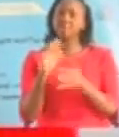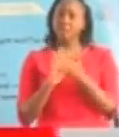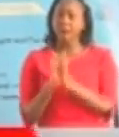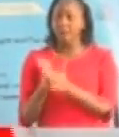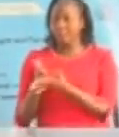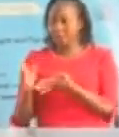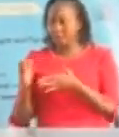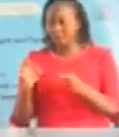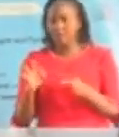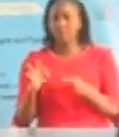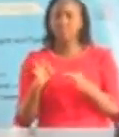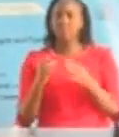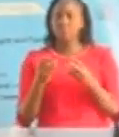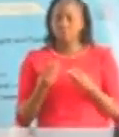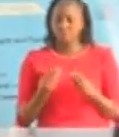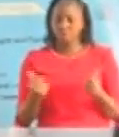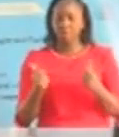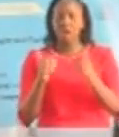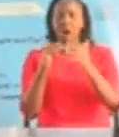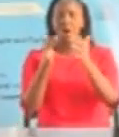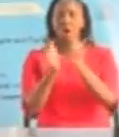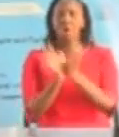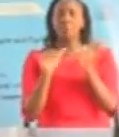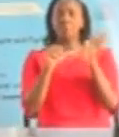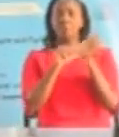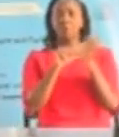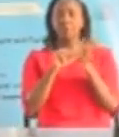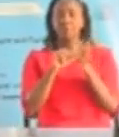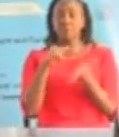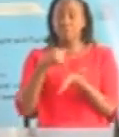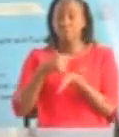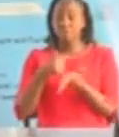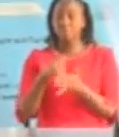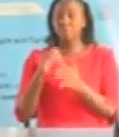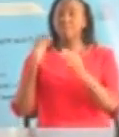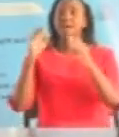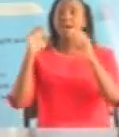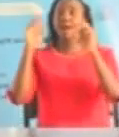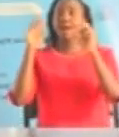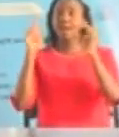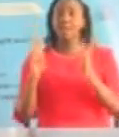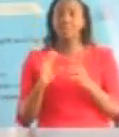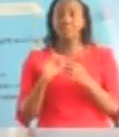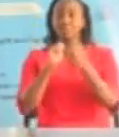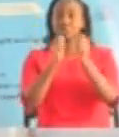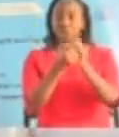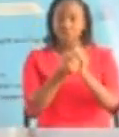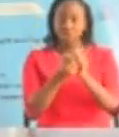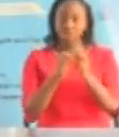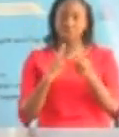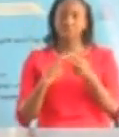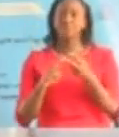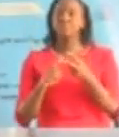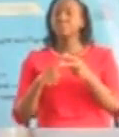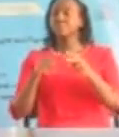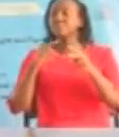solving pressing global problems of our times, including climate change, loss of biodiversity,